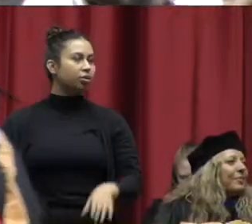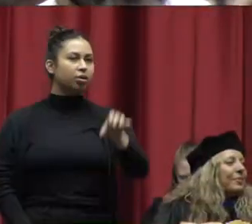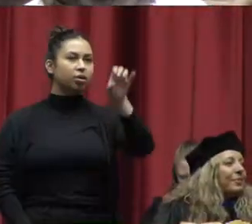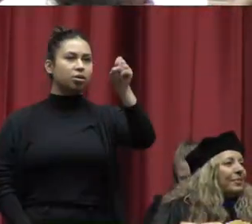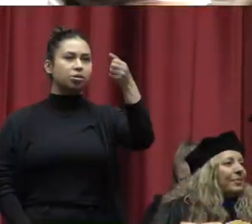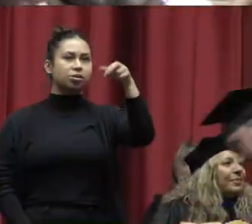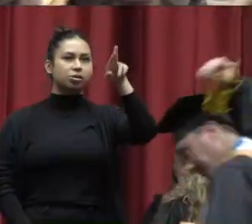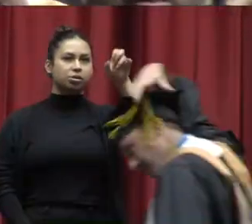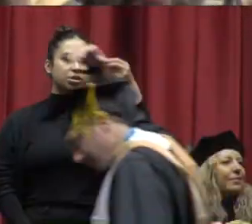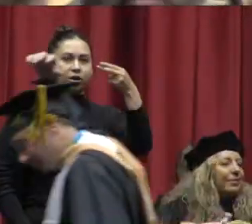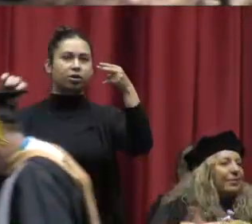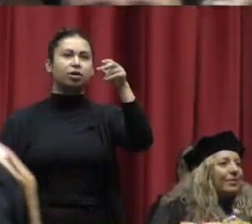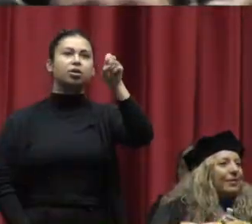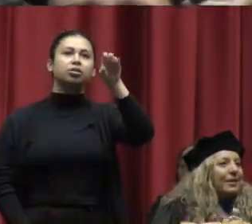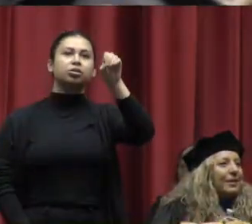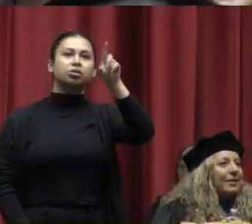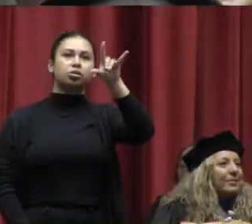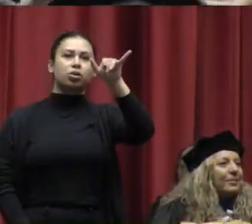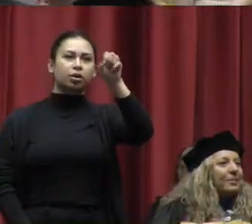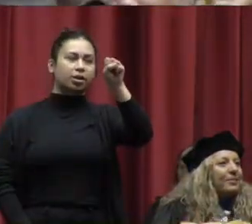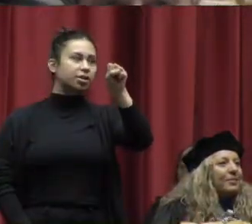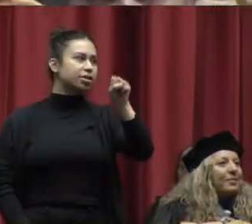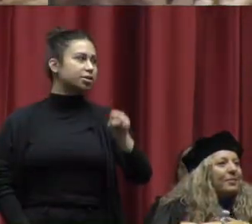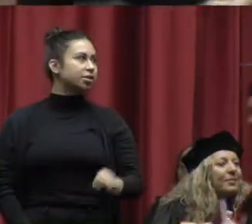Sarah Solis.